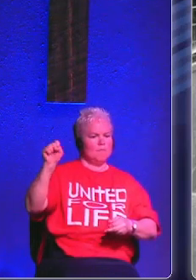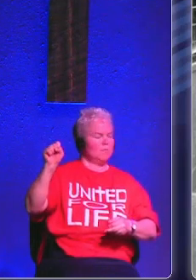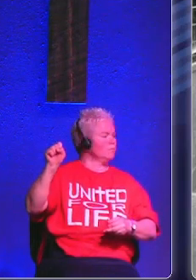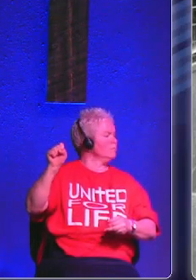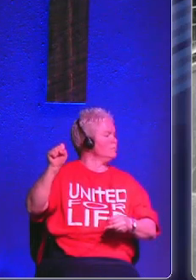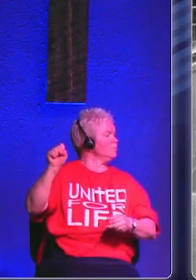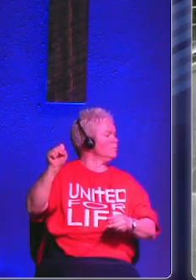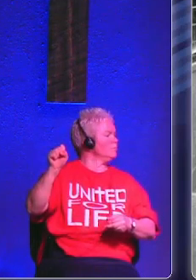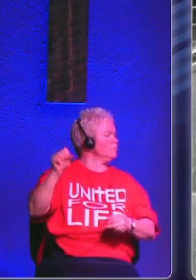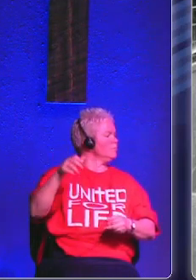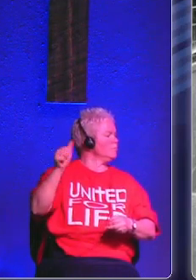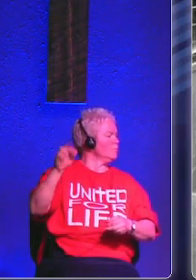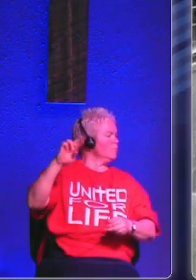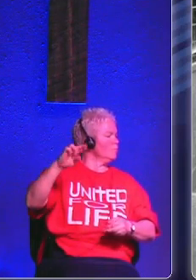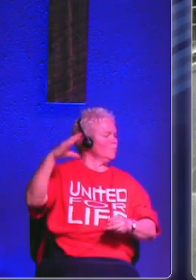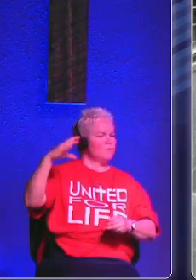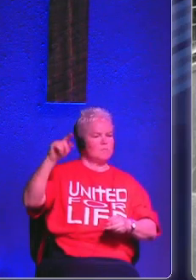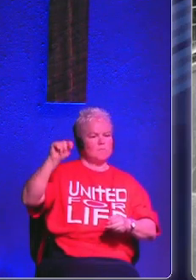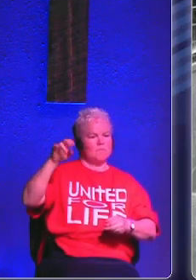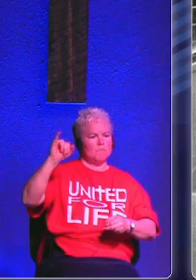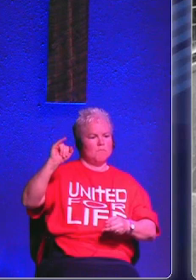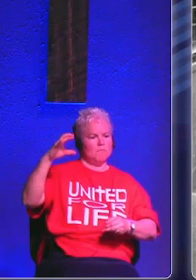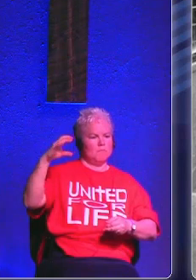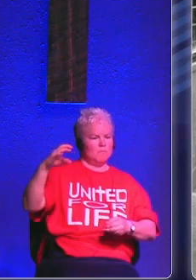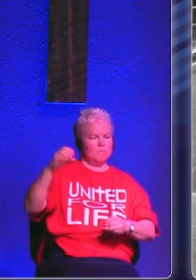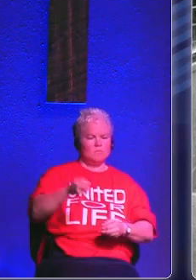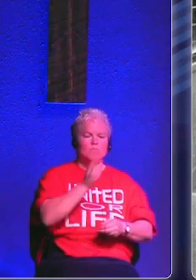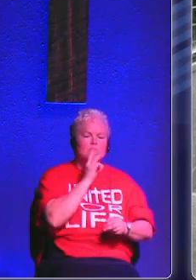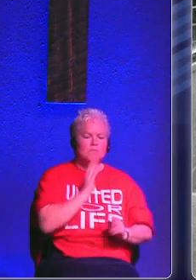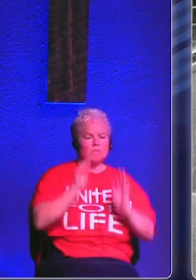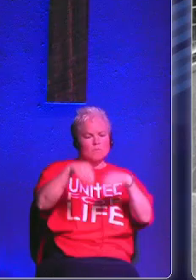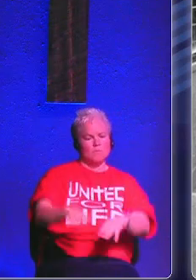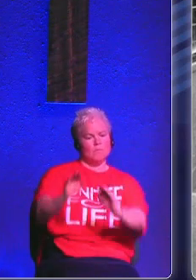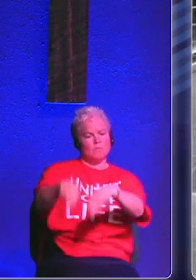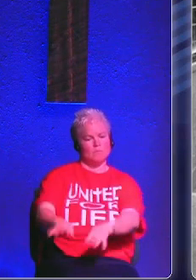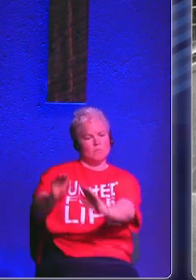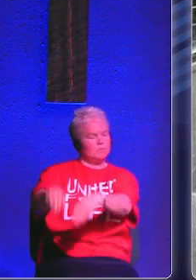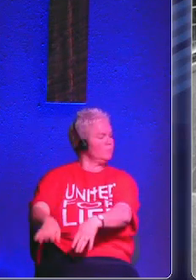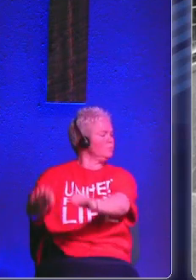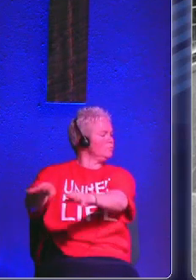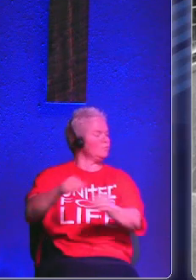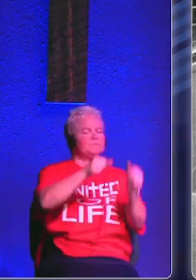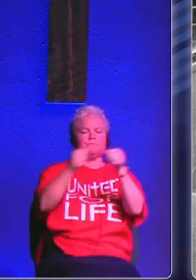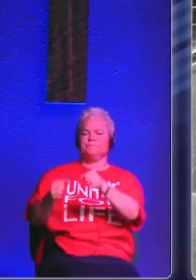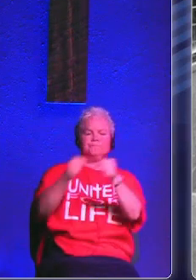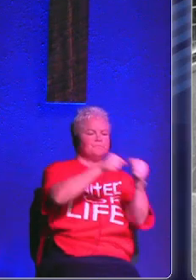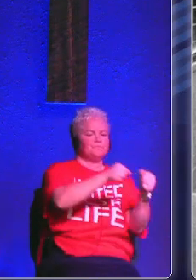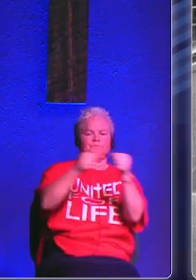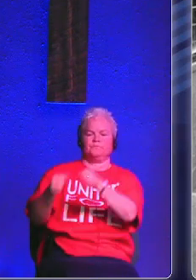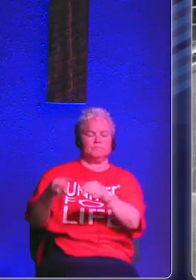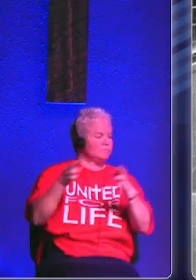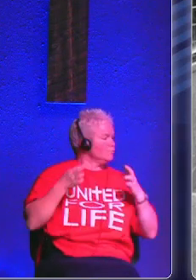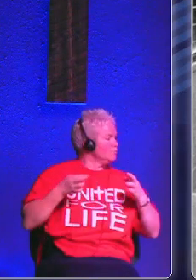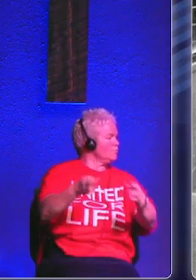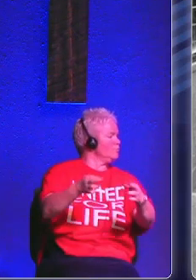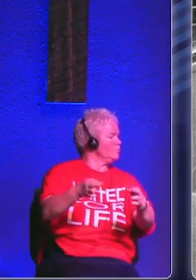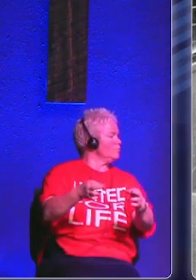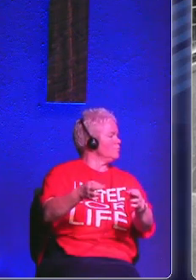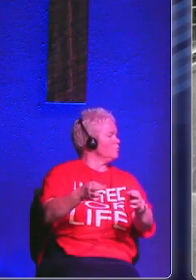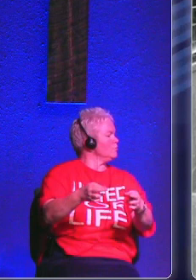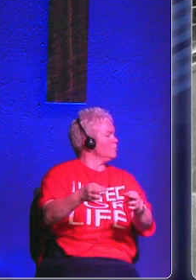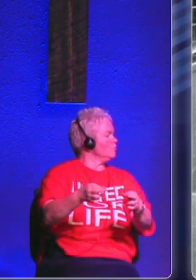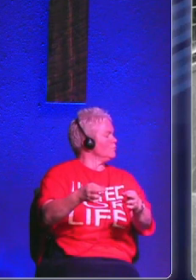Arctic Ocean. It's on the Arctic Sea. And it was interesting because, we would drive down this road and we would look out